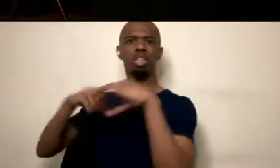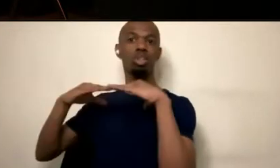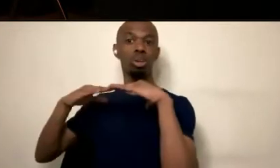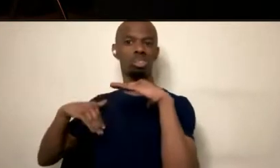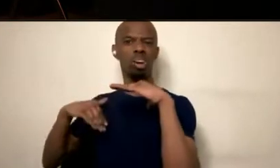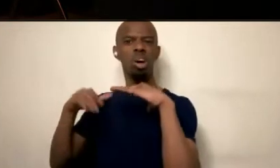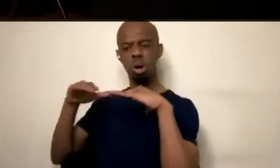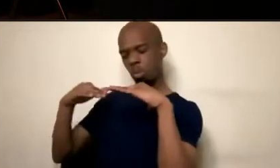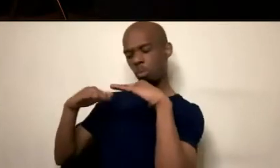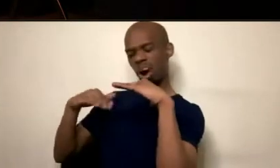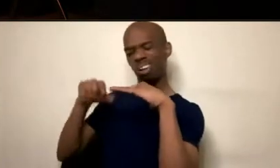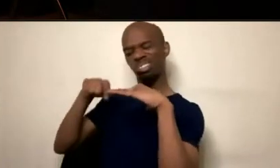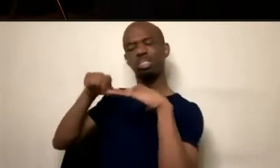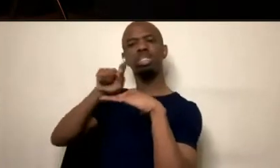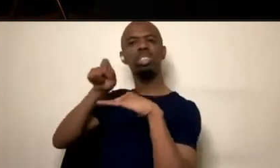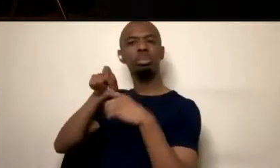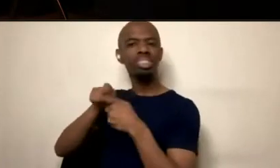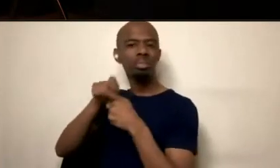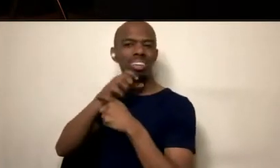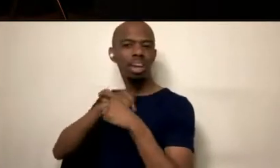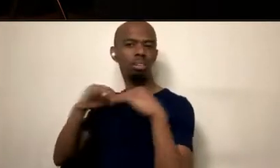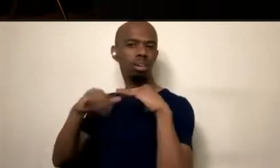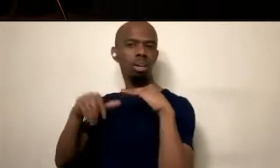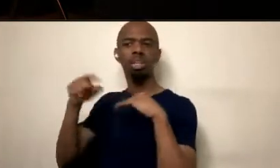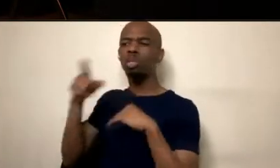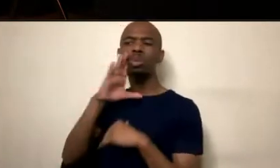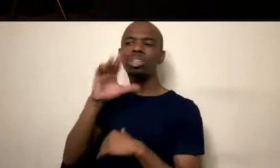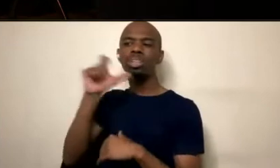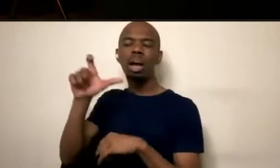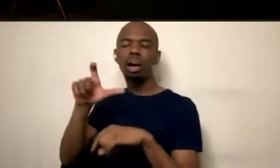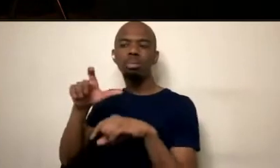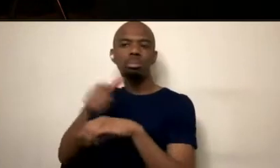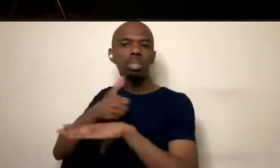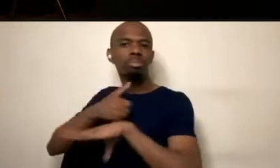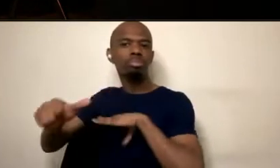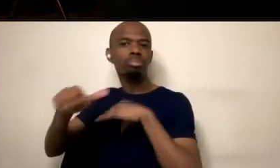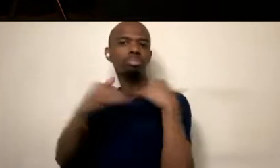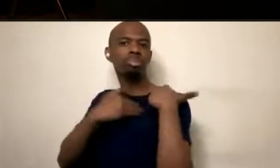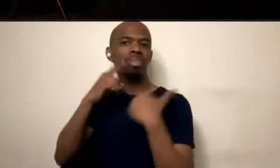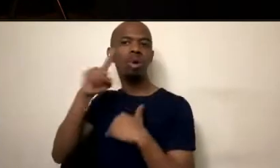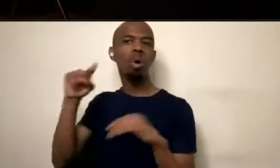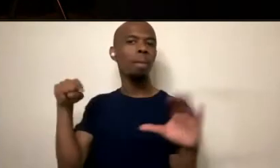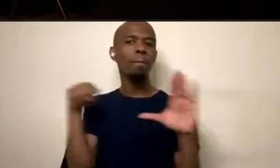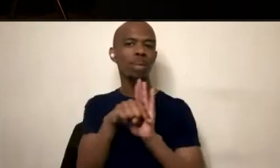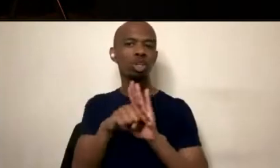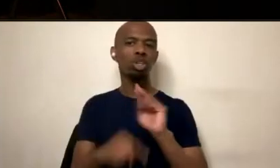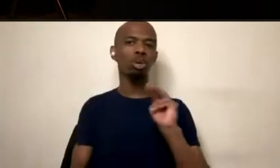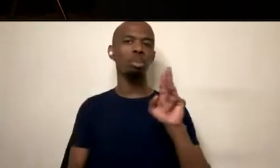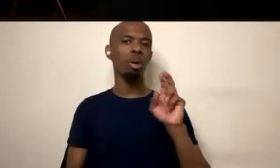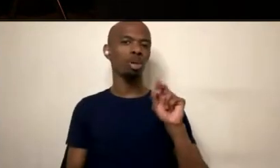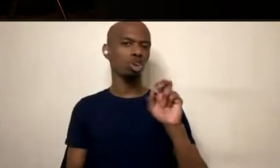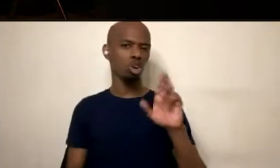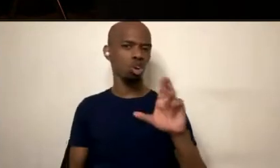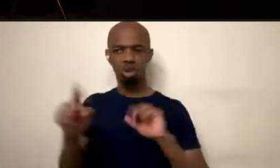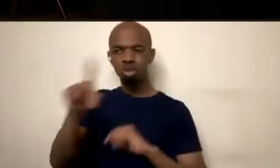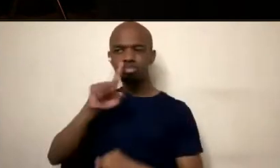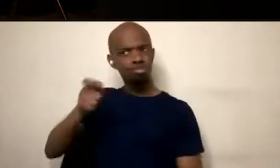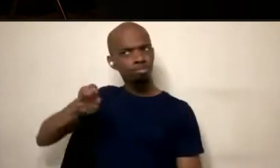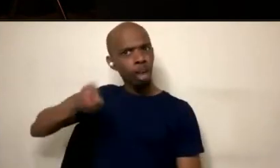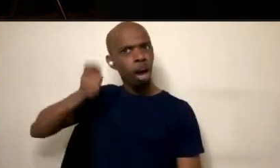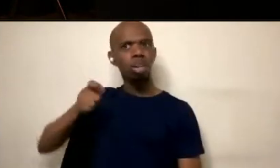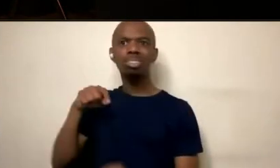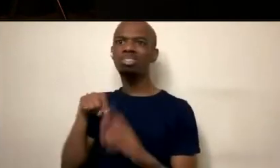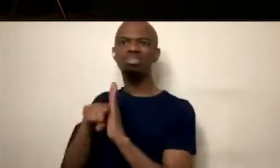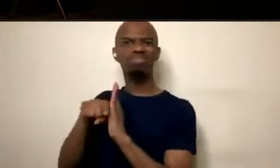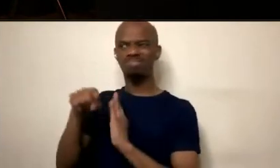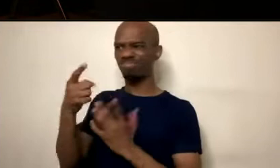and they were told to do this and that and that. And then as time changed, the age variant happened. So here was, I had like